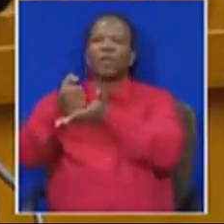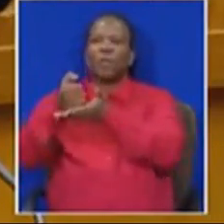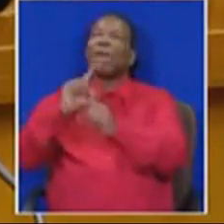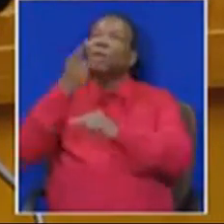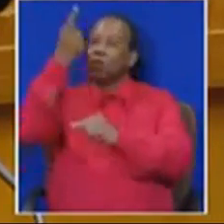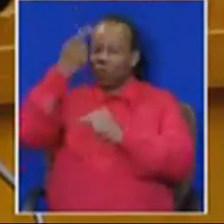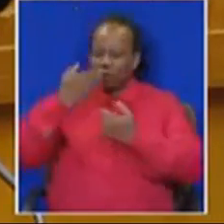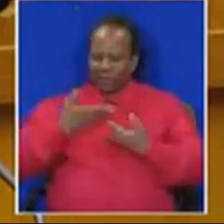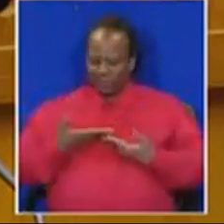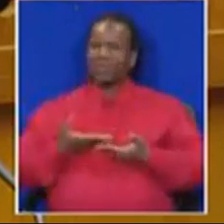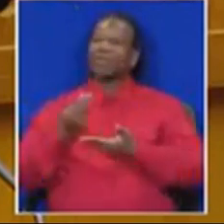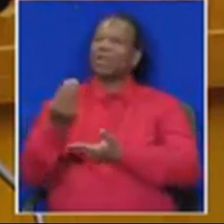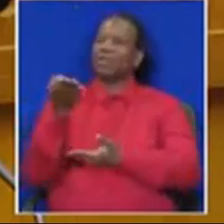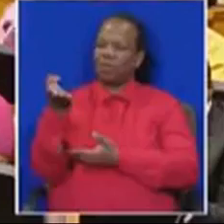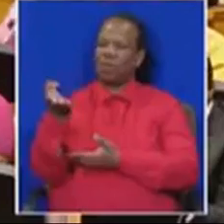me.